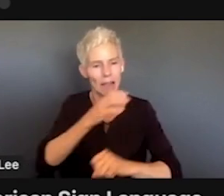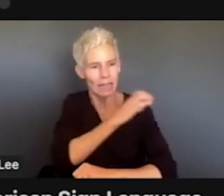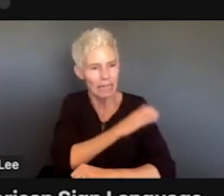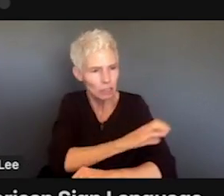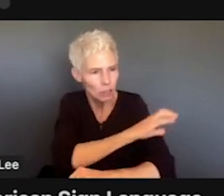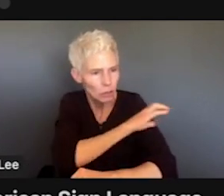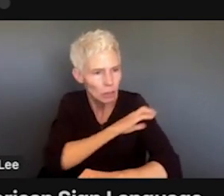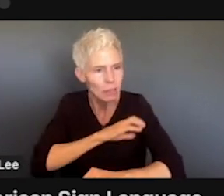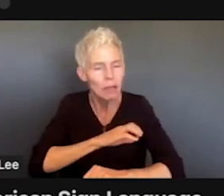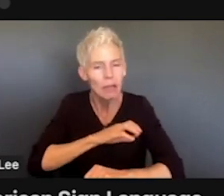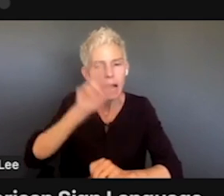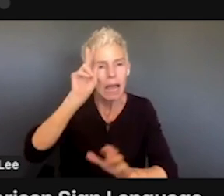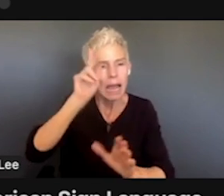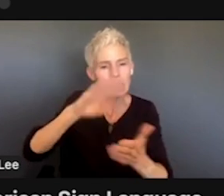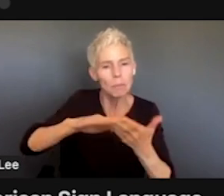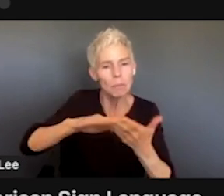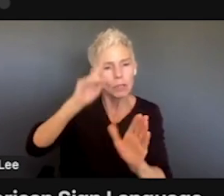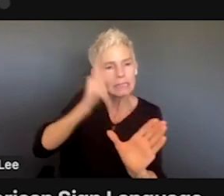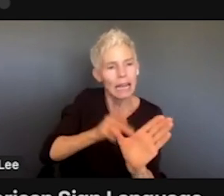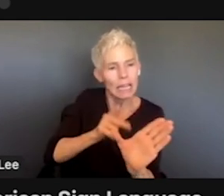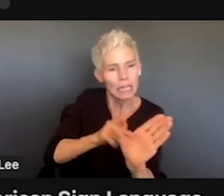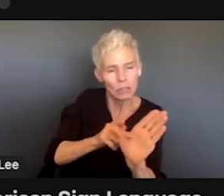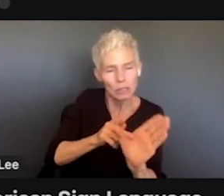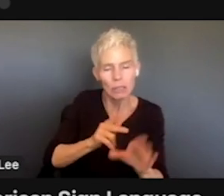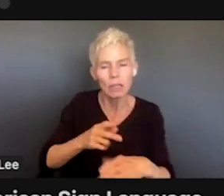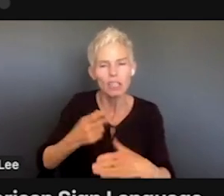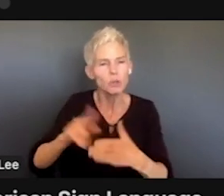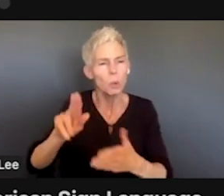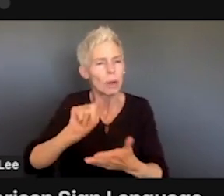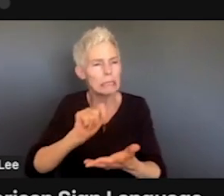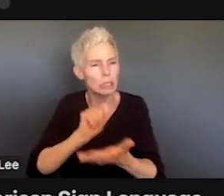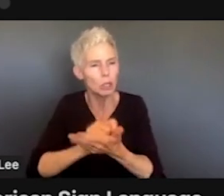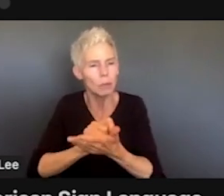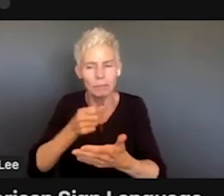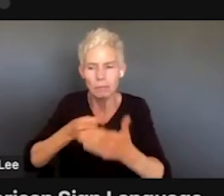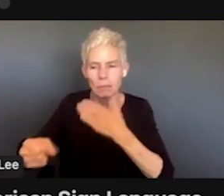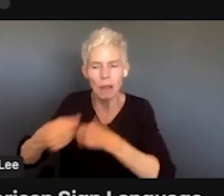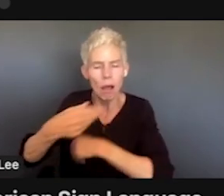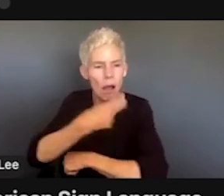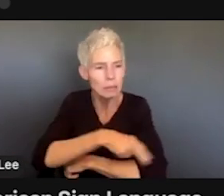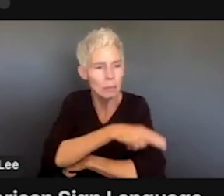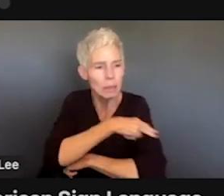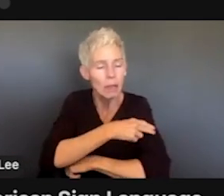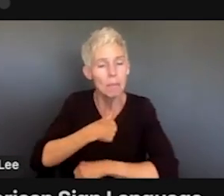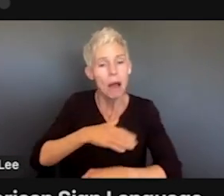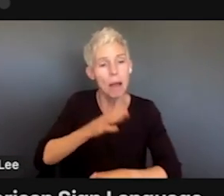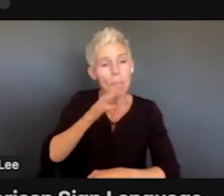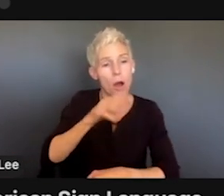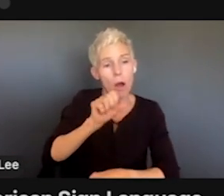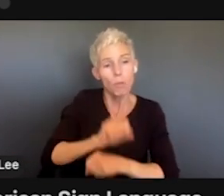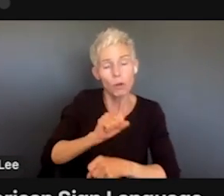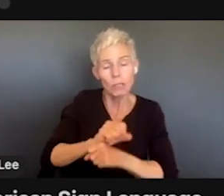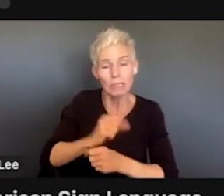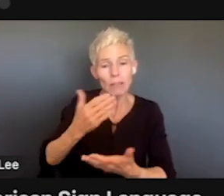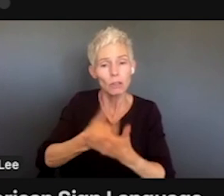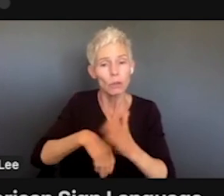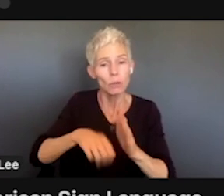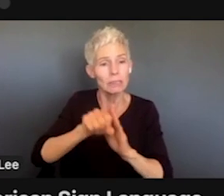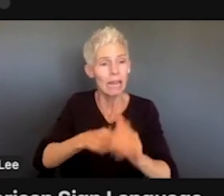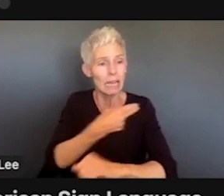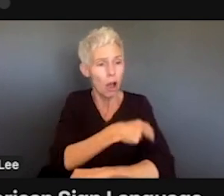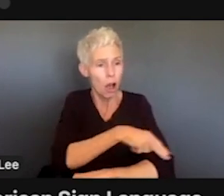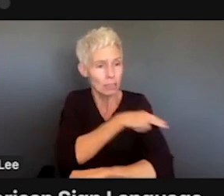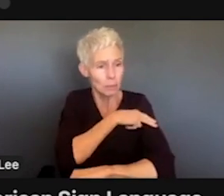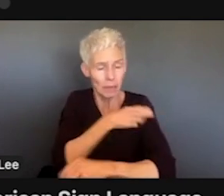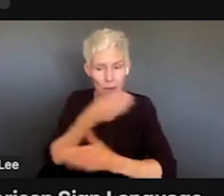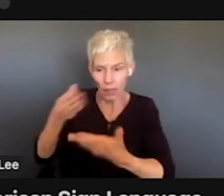hospitalization. Well, my mom went into the new state hospital unit, averaged 30 days. She was in 30 days